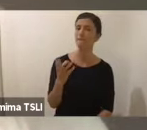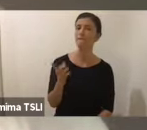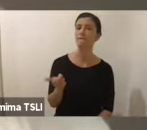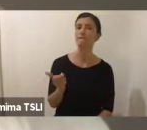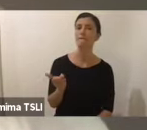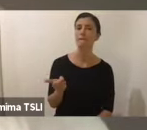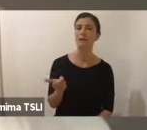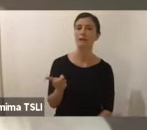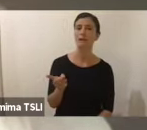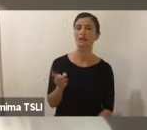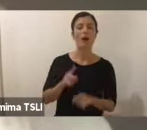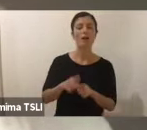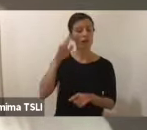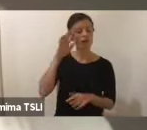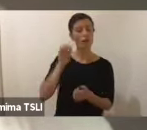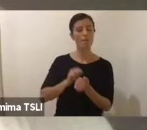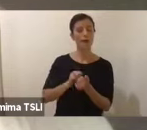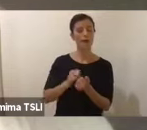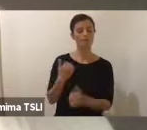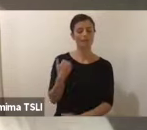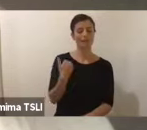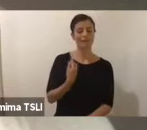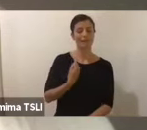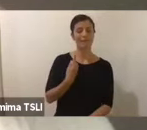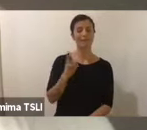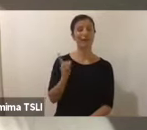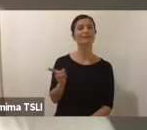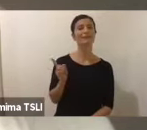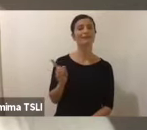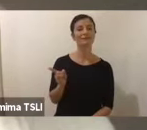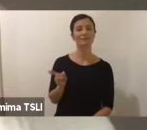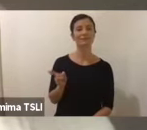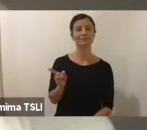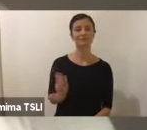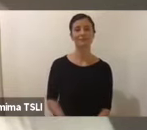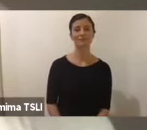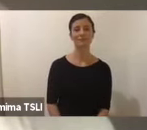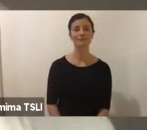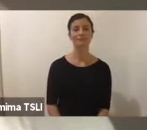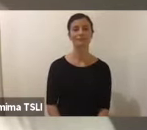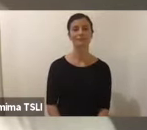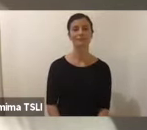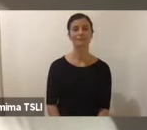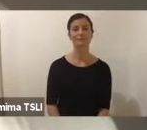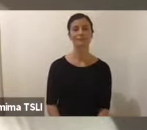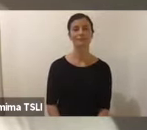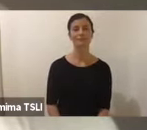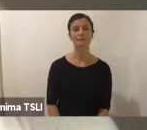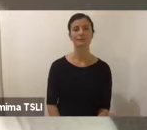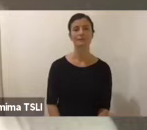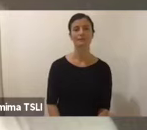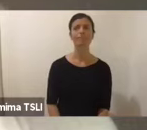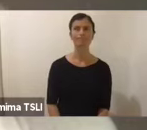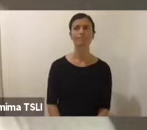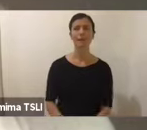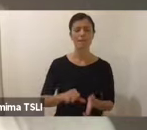um uh um yeah it would it would be hard to